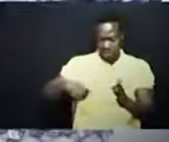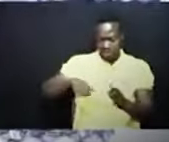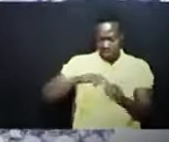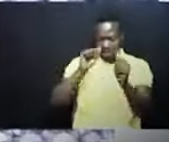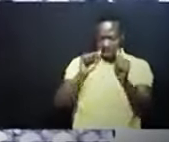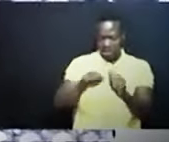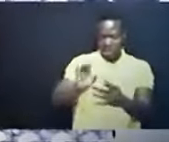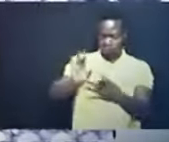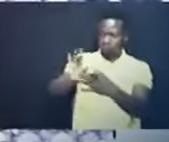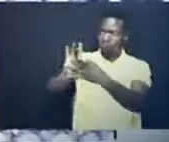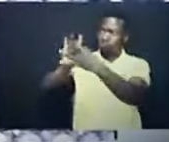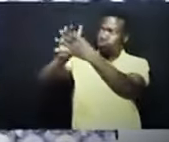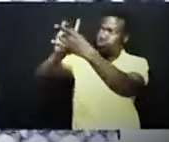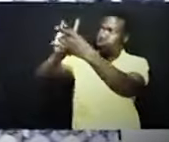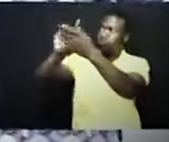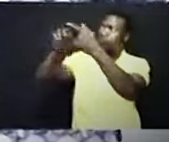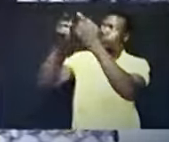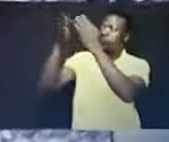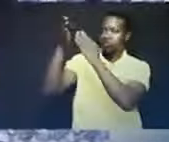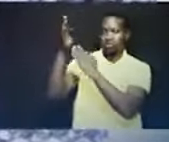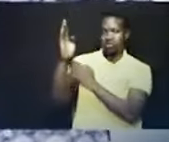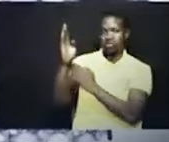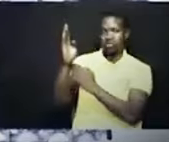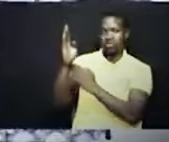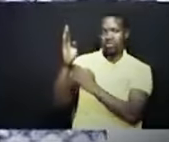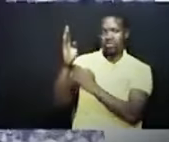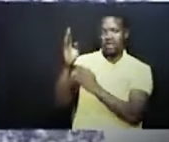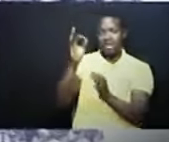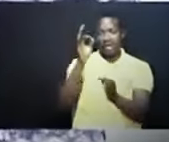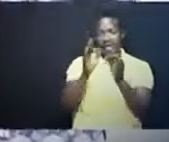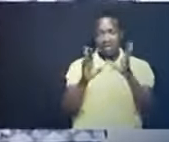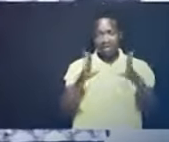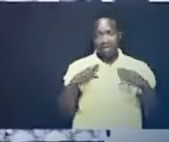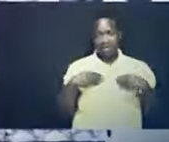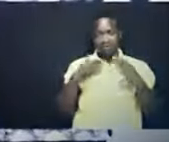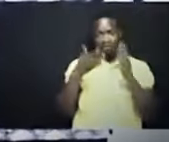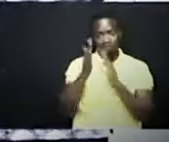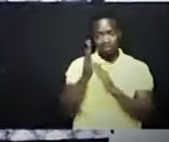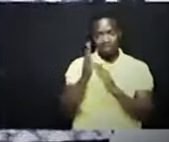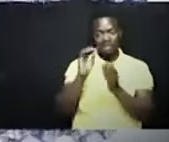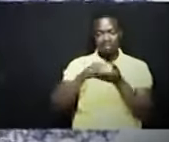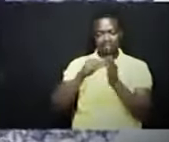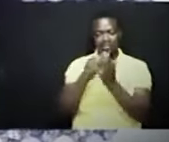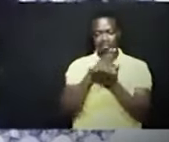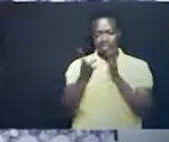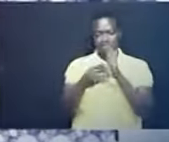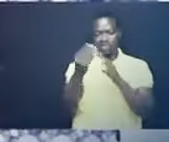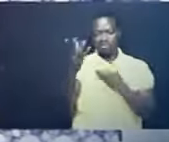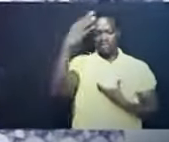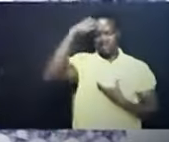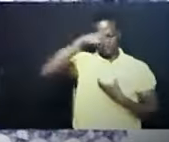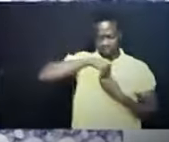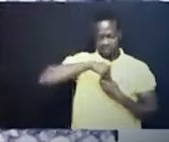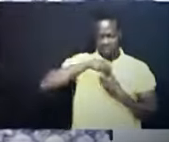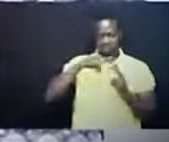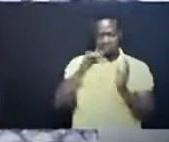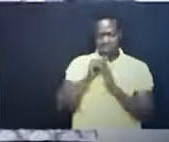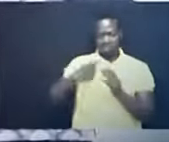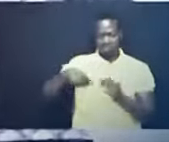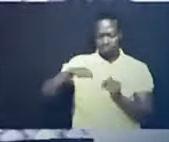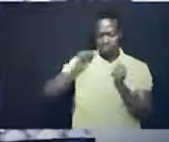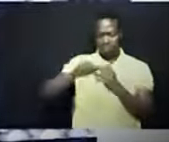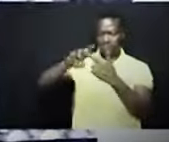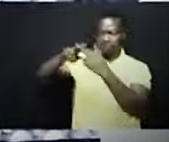ebe ye onyankopon ma no wasoma ne ba no hum abetena ye mu a eno ne honkonkron no a ema ye tumi ni onyankopon edin kita ho. Now we want